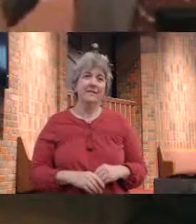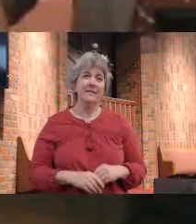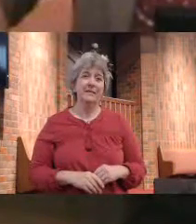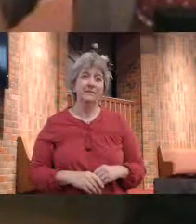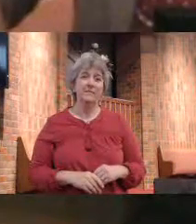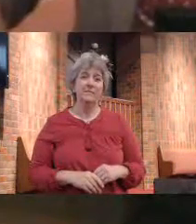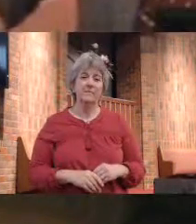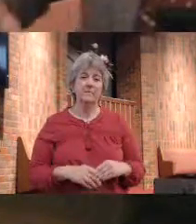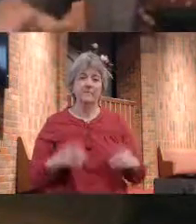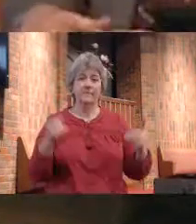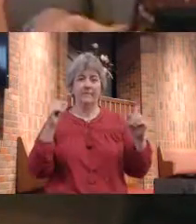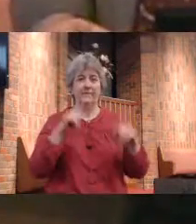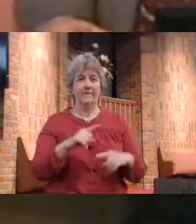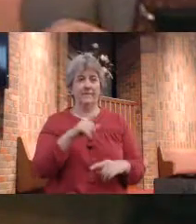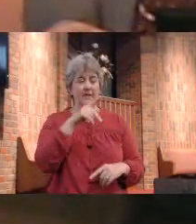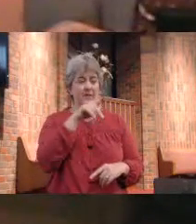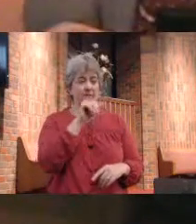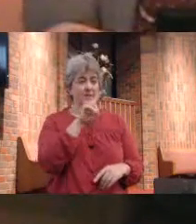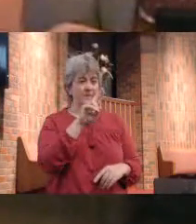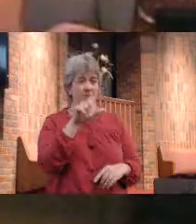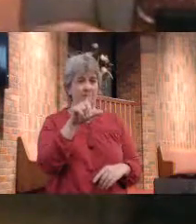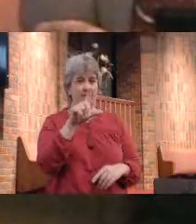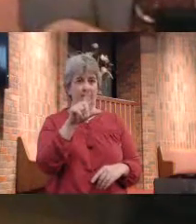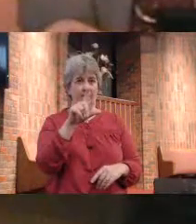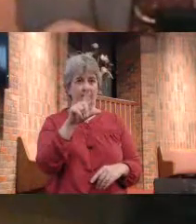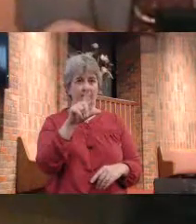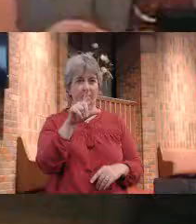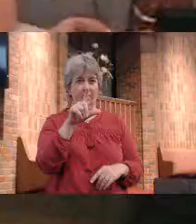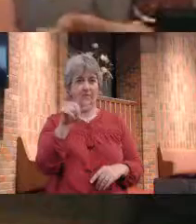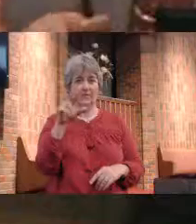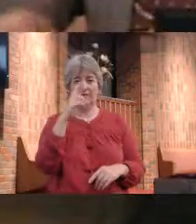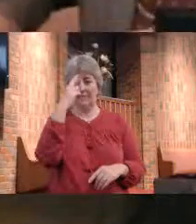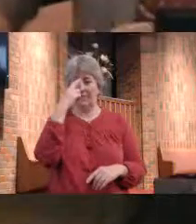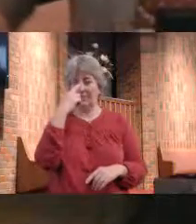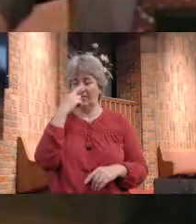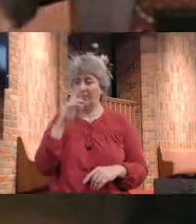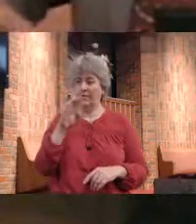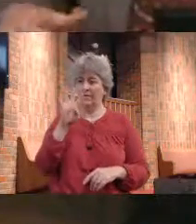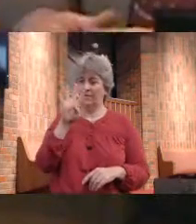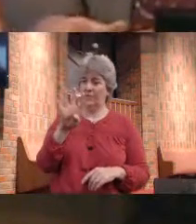When Paul, in Romans chapter 4, draws